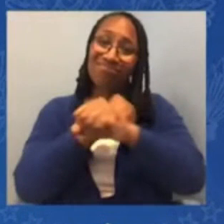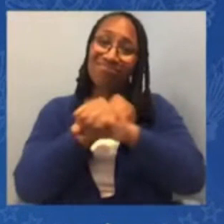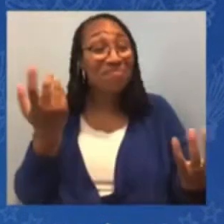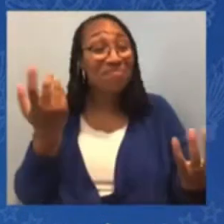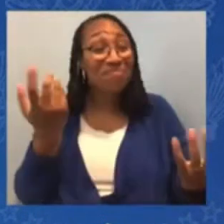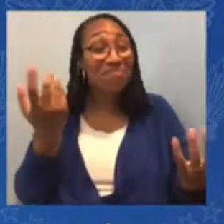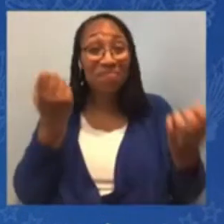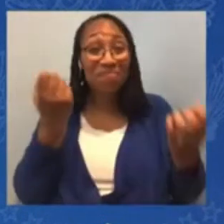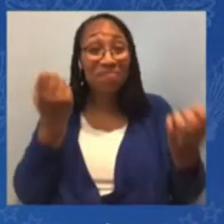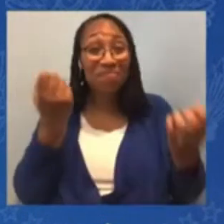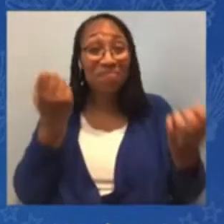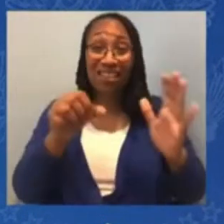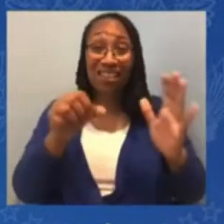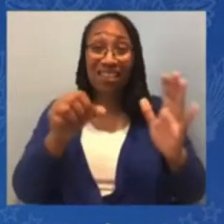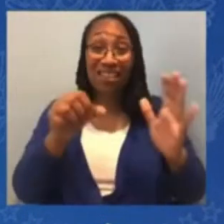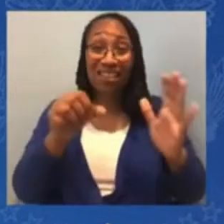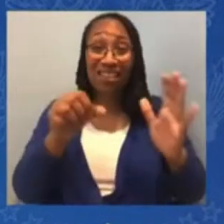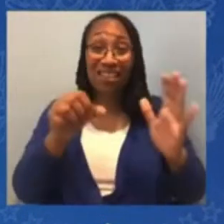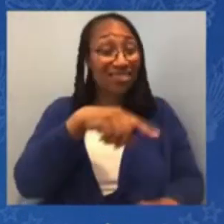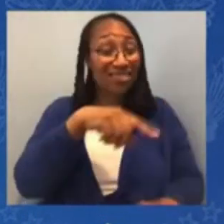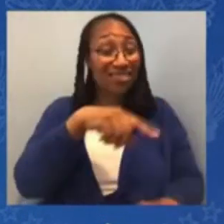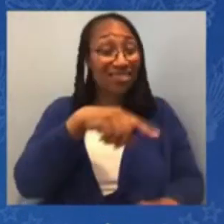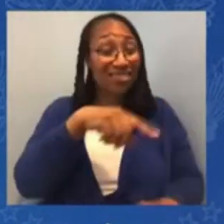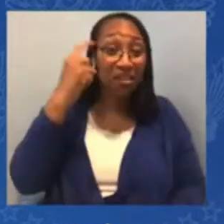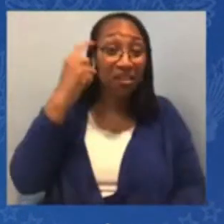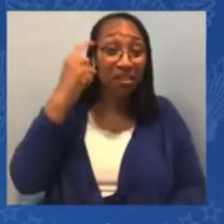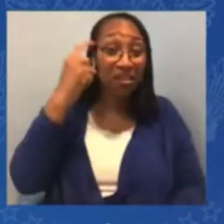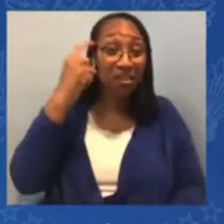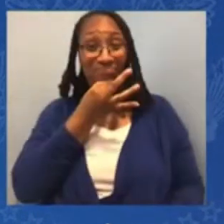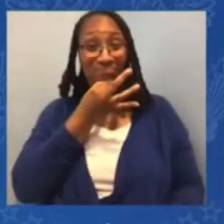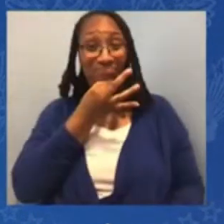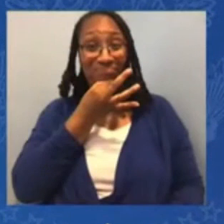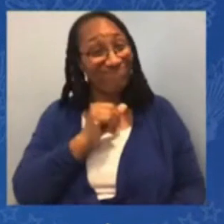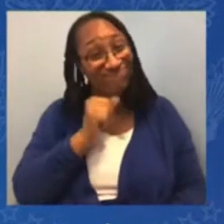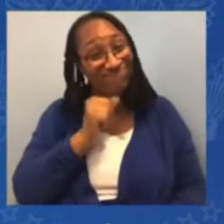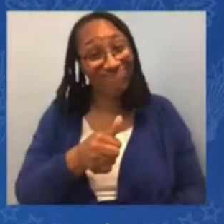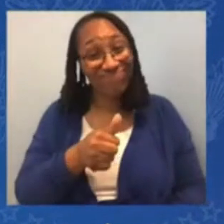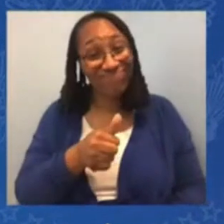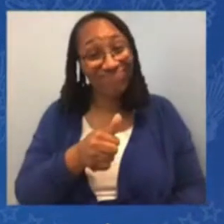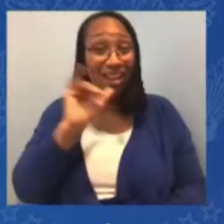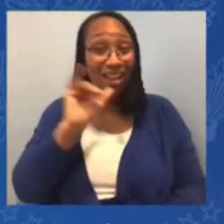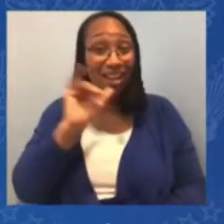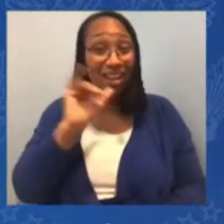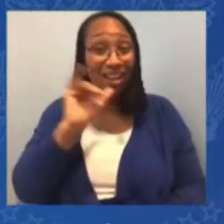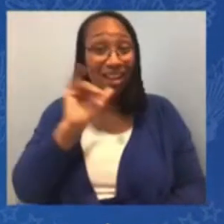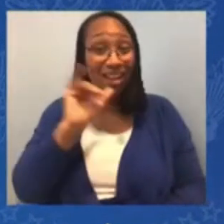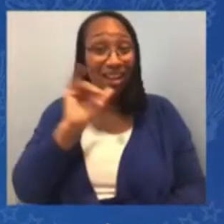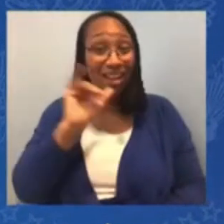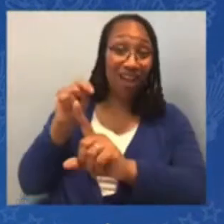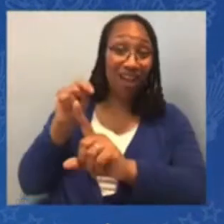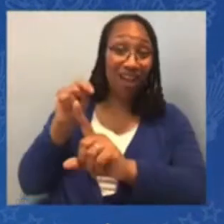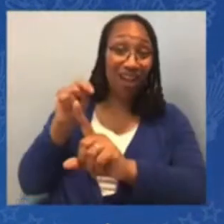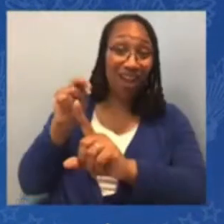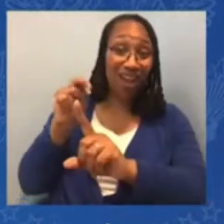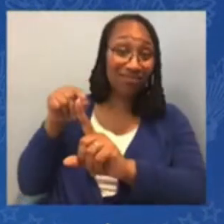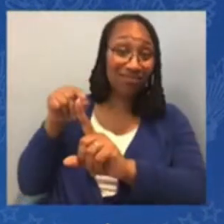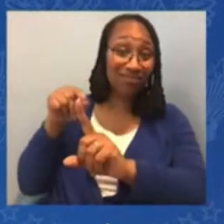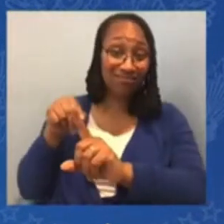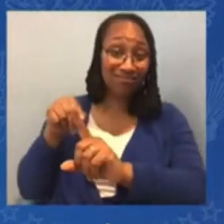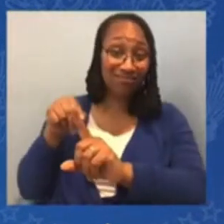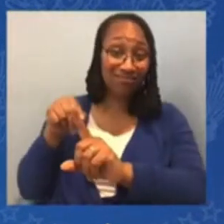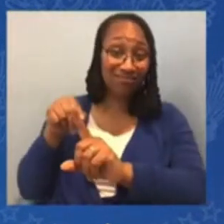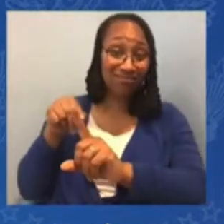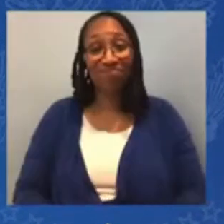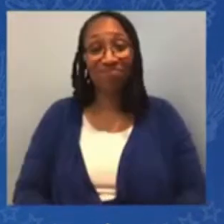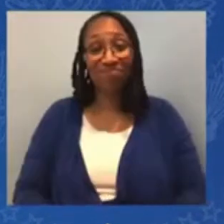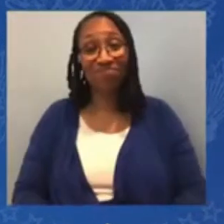the governor has done here in this state. Less than 2 weeks ago here in Connecticut, Governor Lamont signed